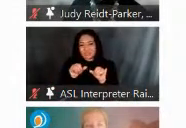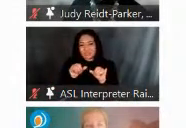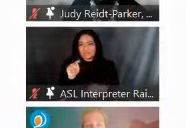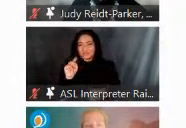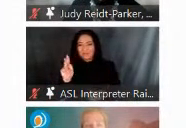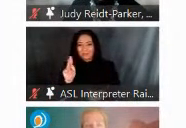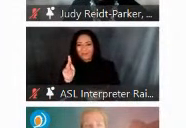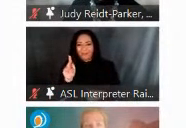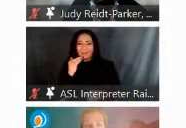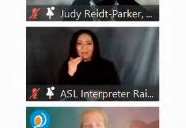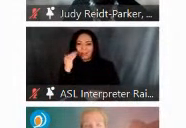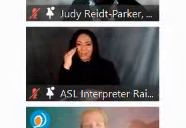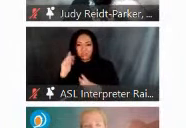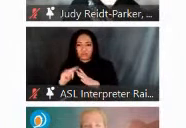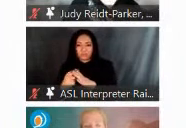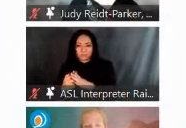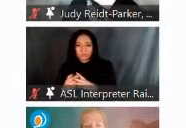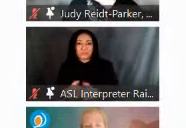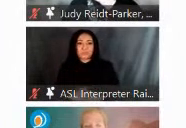Next.